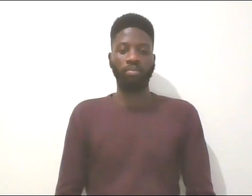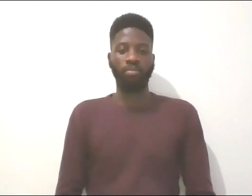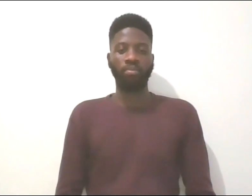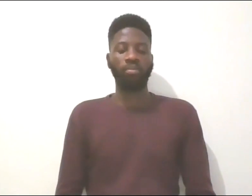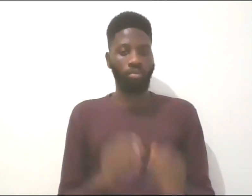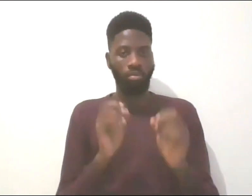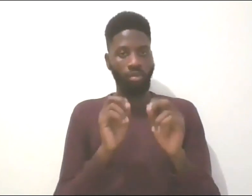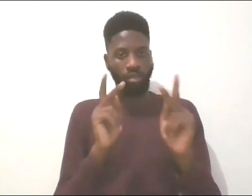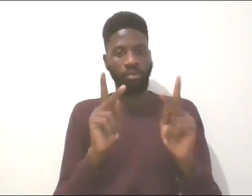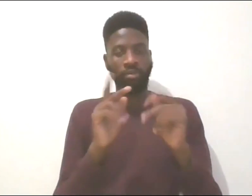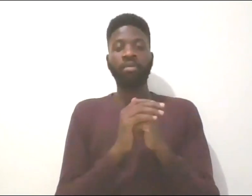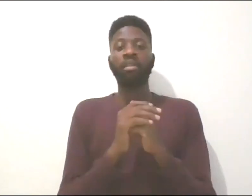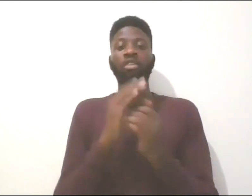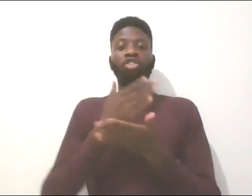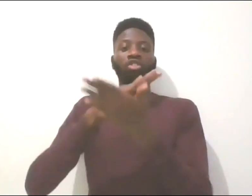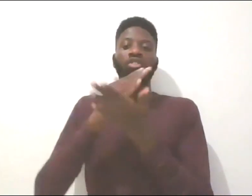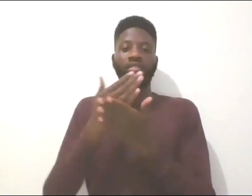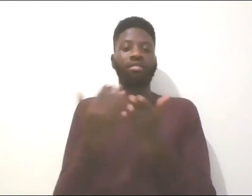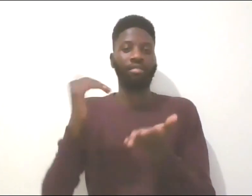Right, let me just share my screen.